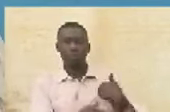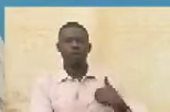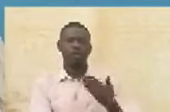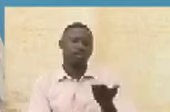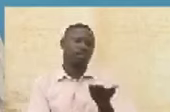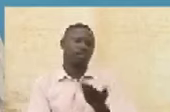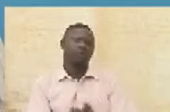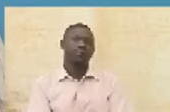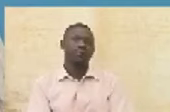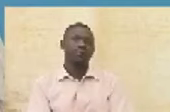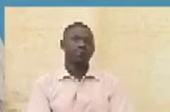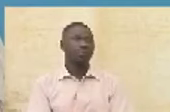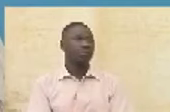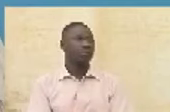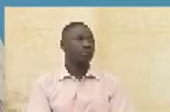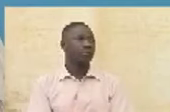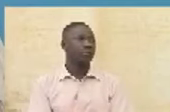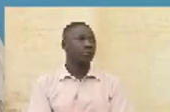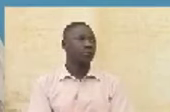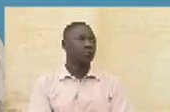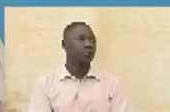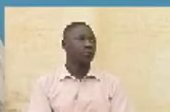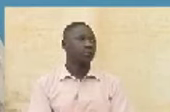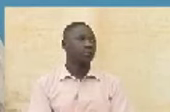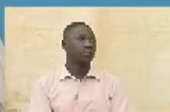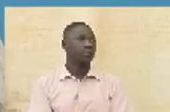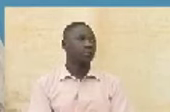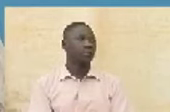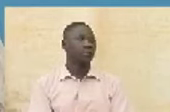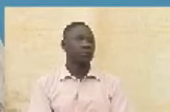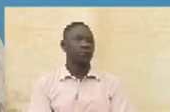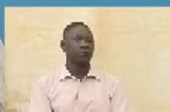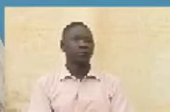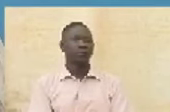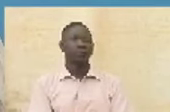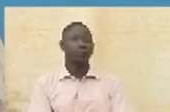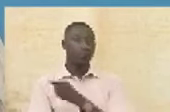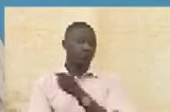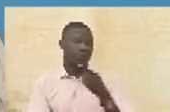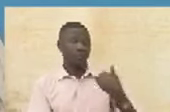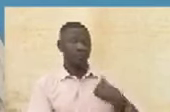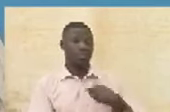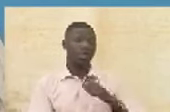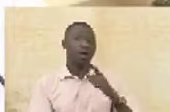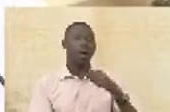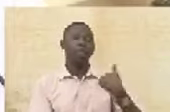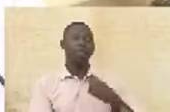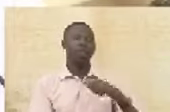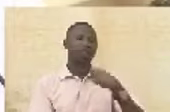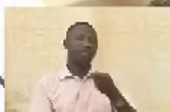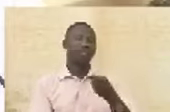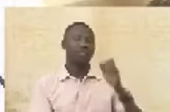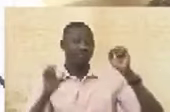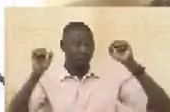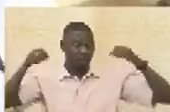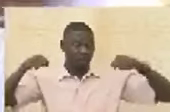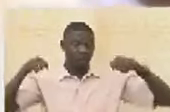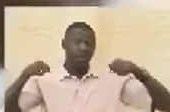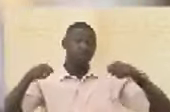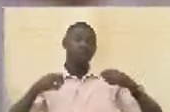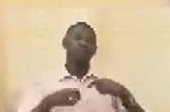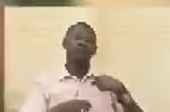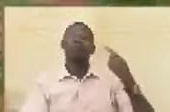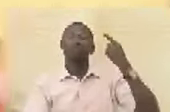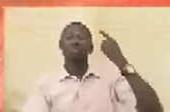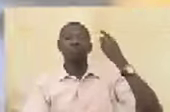who bath you up. When I foot and call, I will be on a tatata on the fanatan in the Saturna. These people are fullers from Futa. These